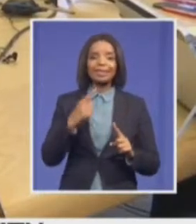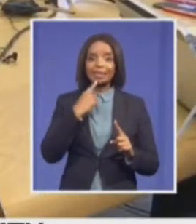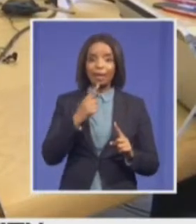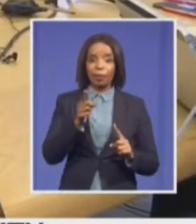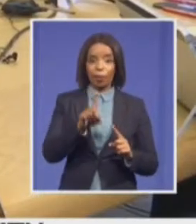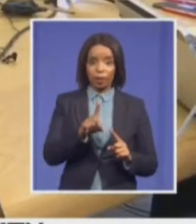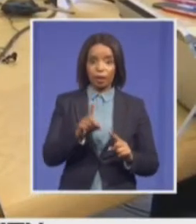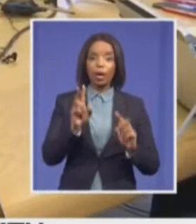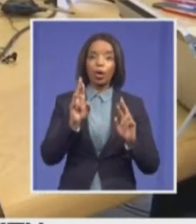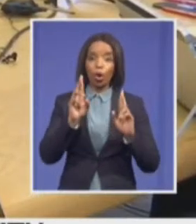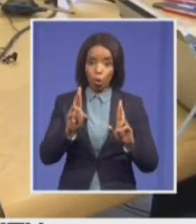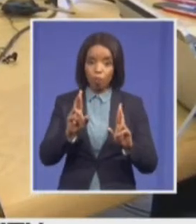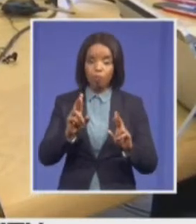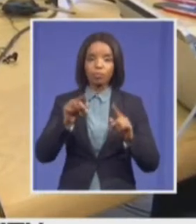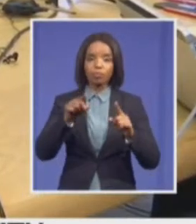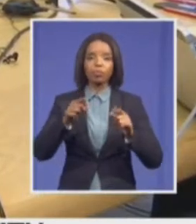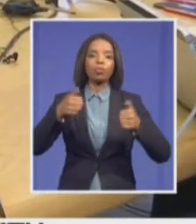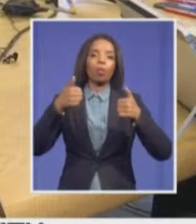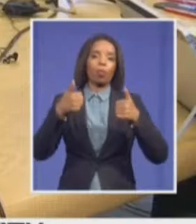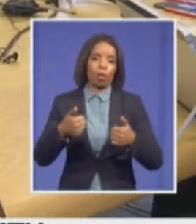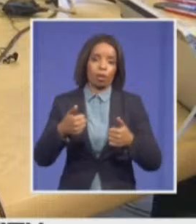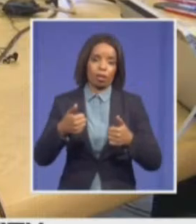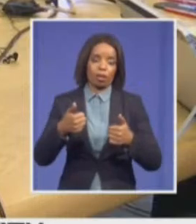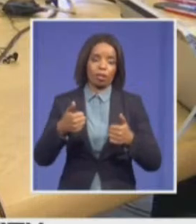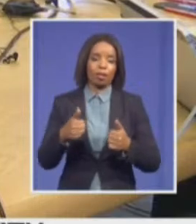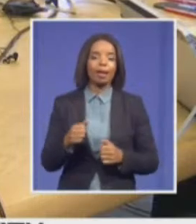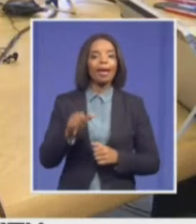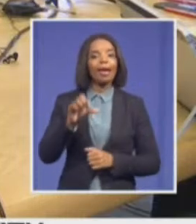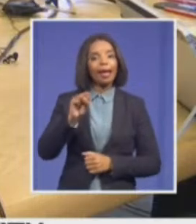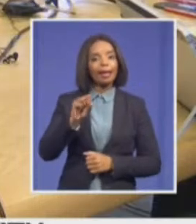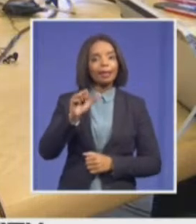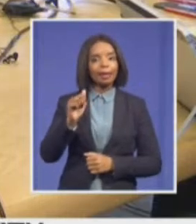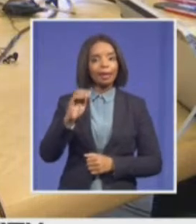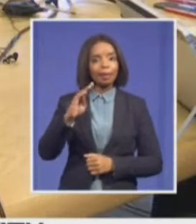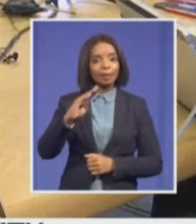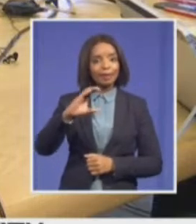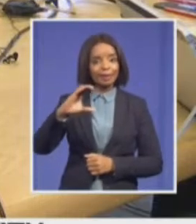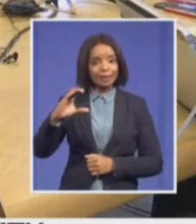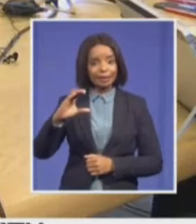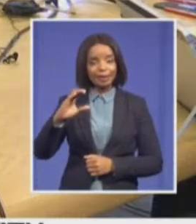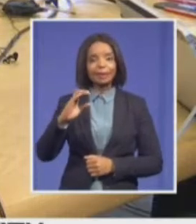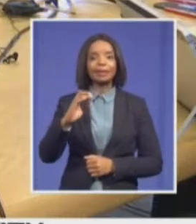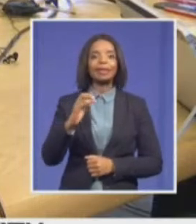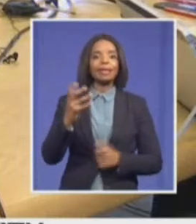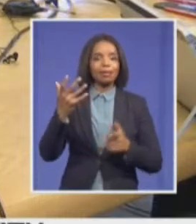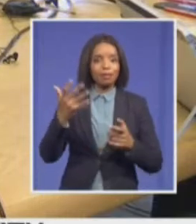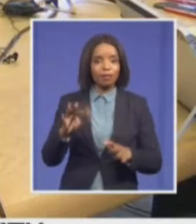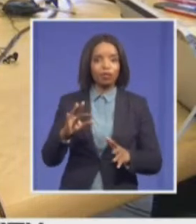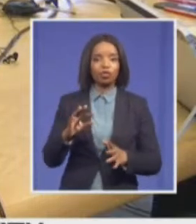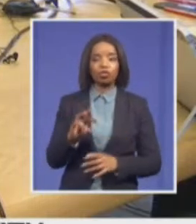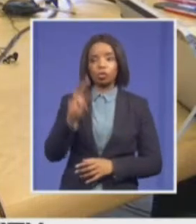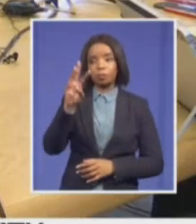SABC was interdicted not to air a special assignment edition scheduled for